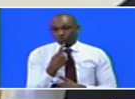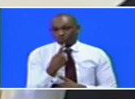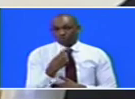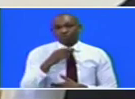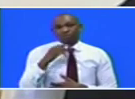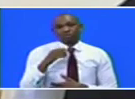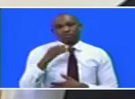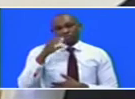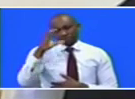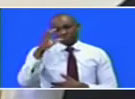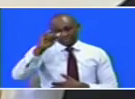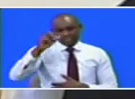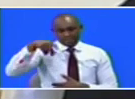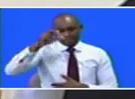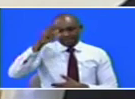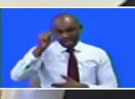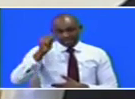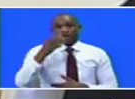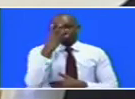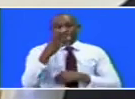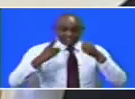Cyprian Otienawiti, with